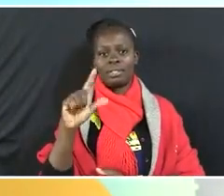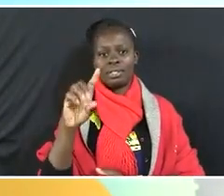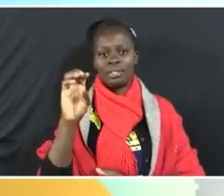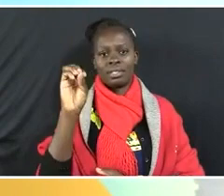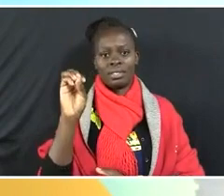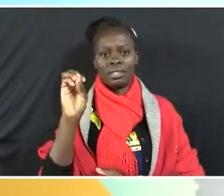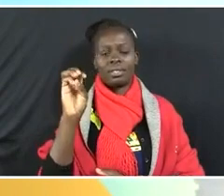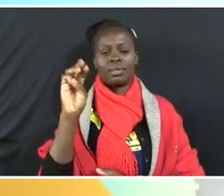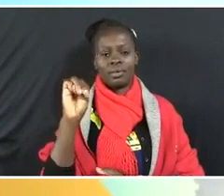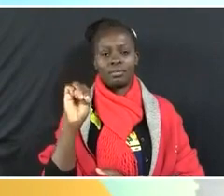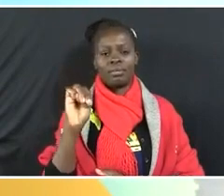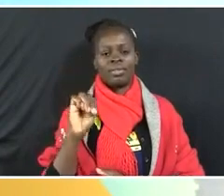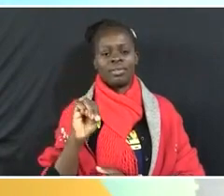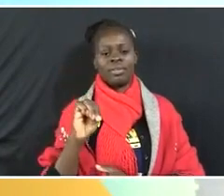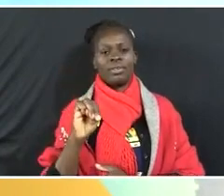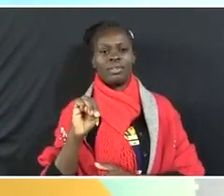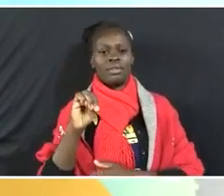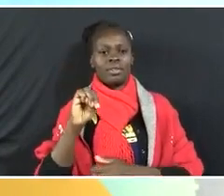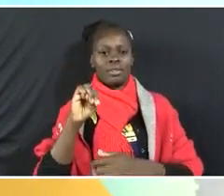to go with him.